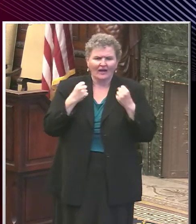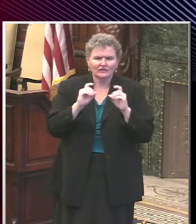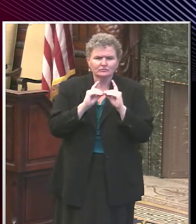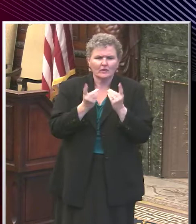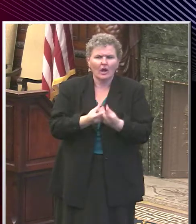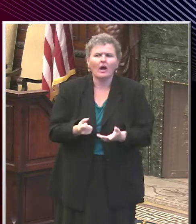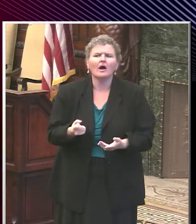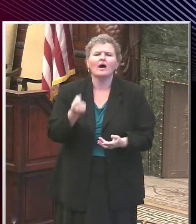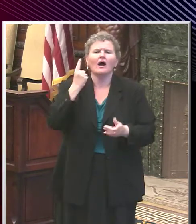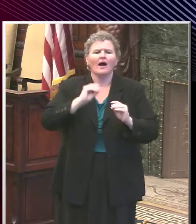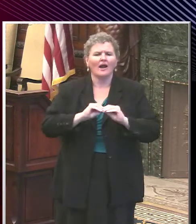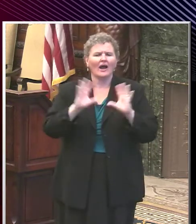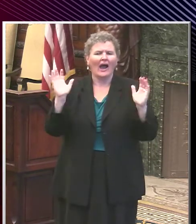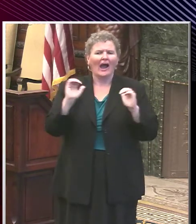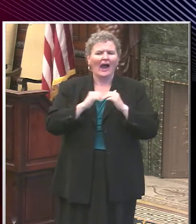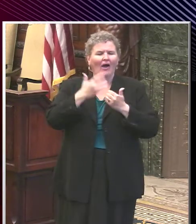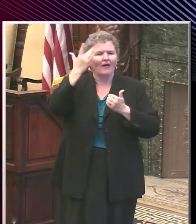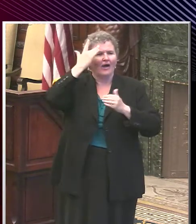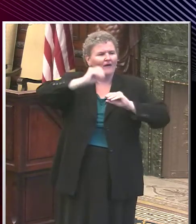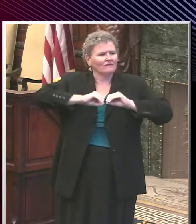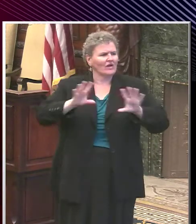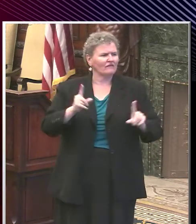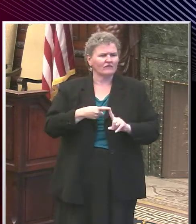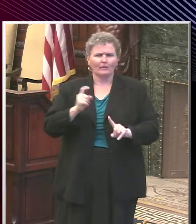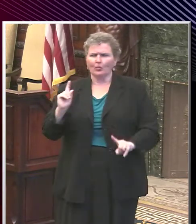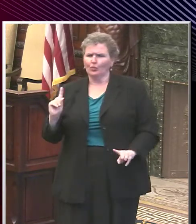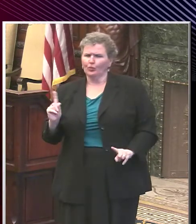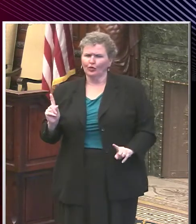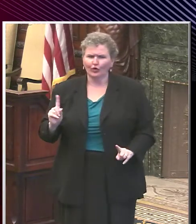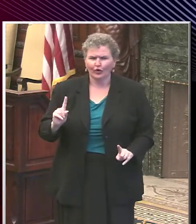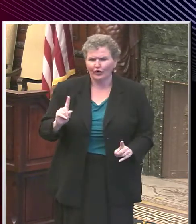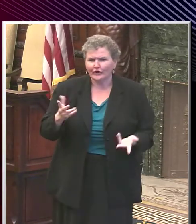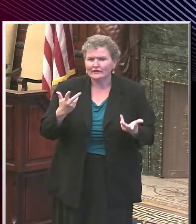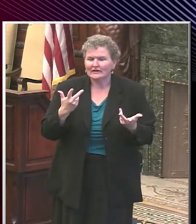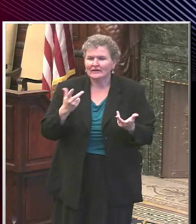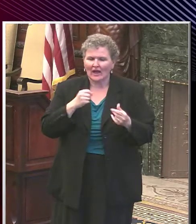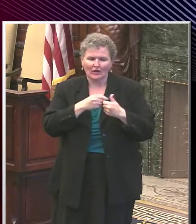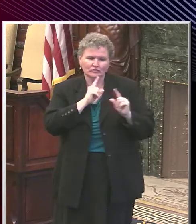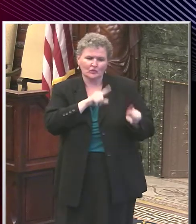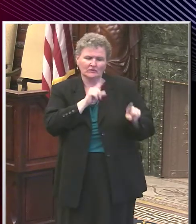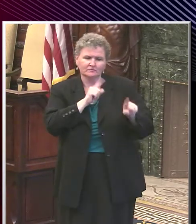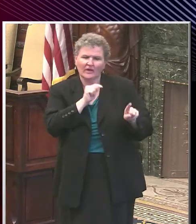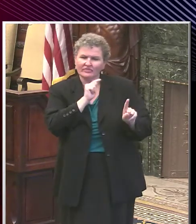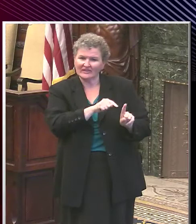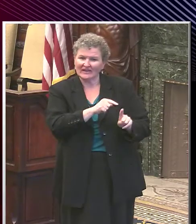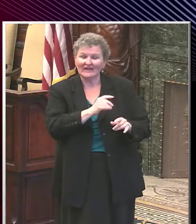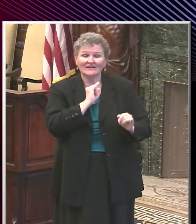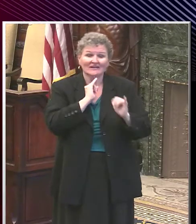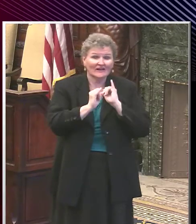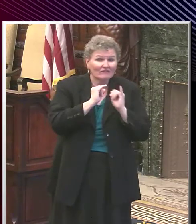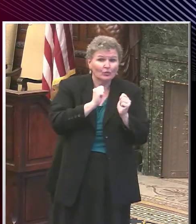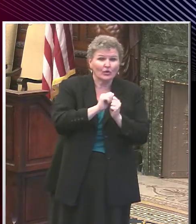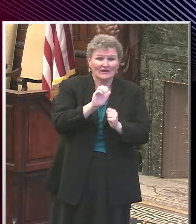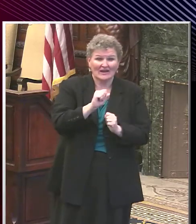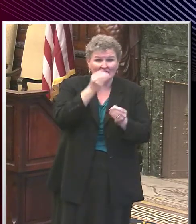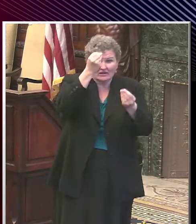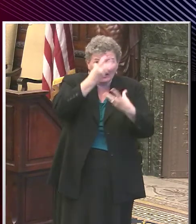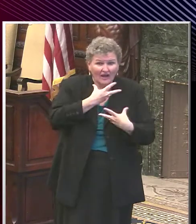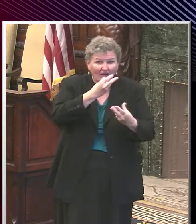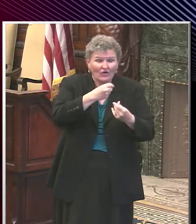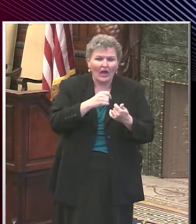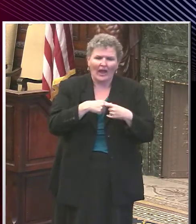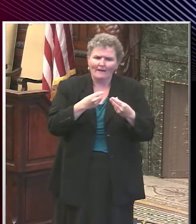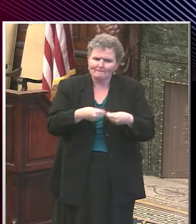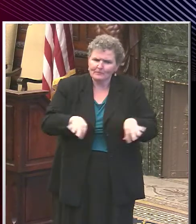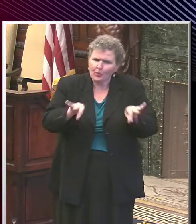virus is spreading in Philadelphia so that we can tailor our overall response better. The interviews on cases give us information on some key things about that.